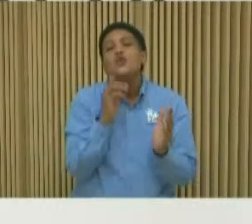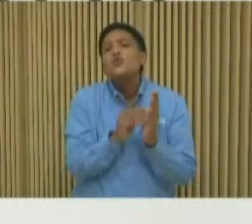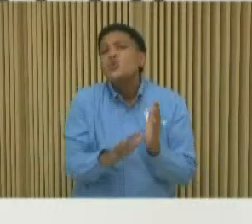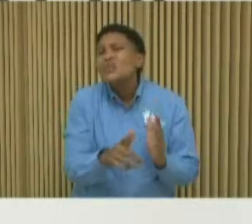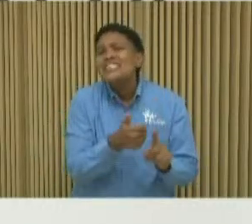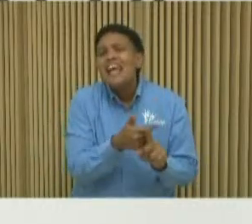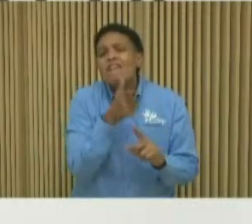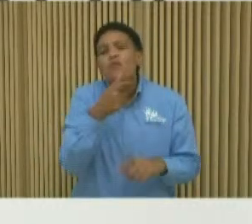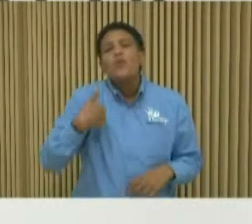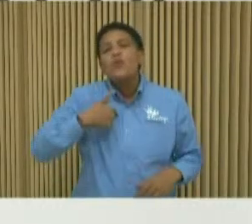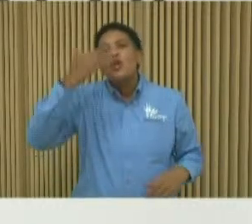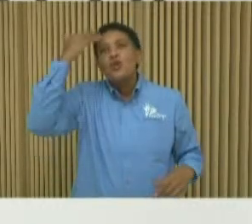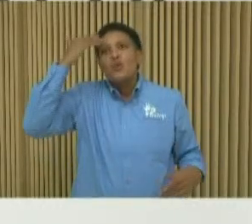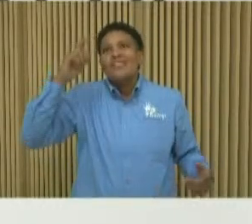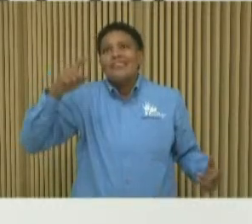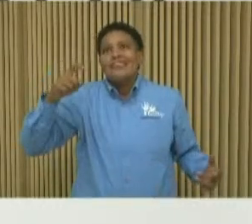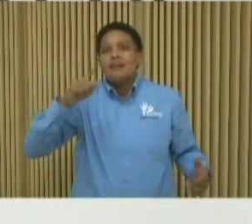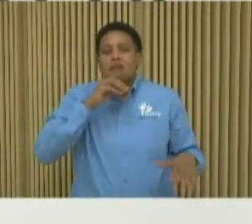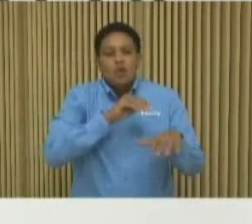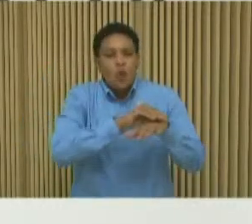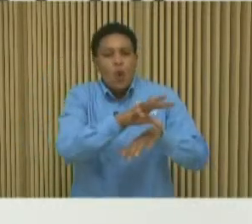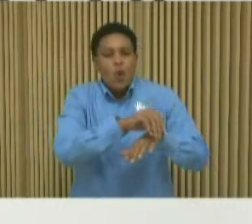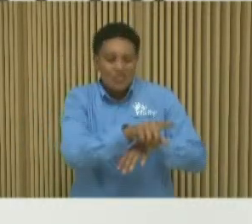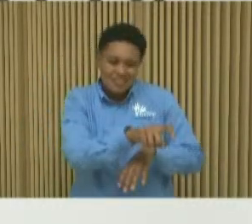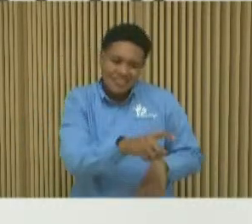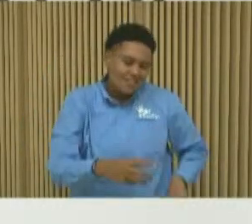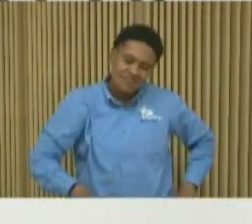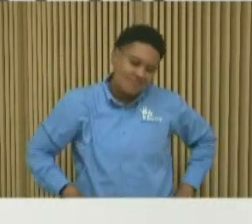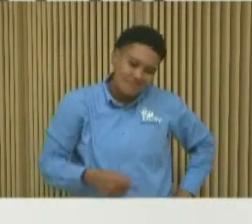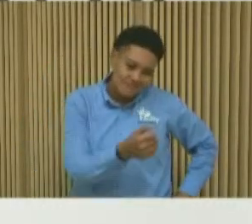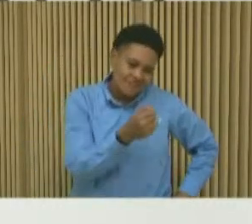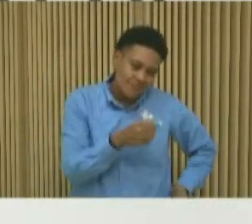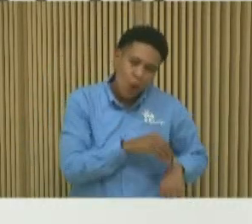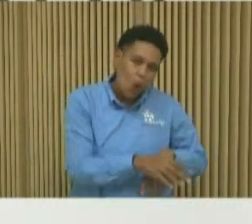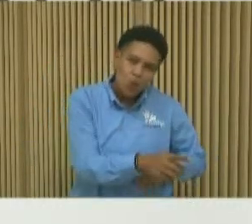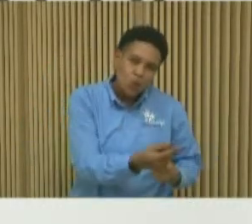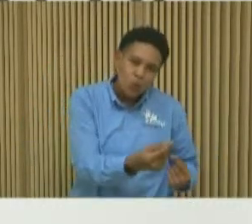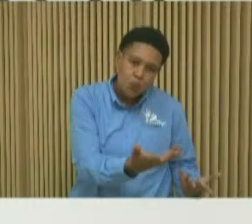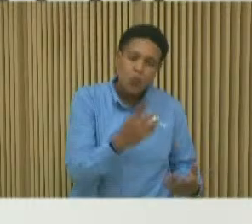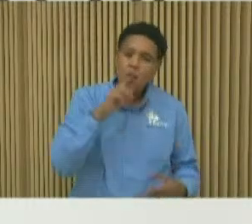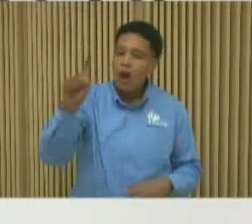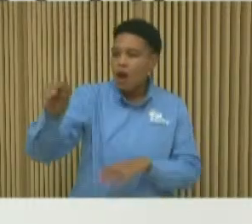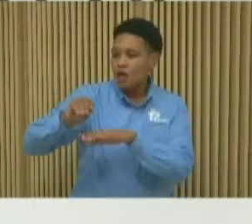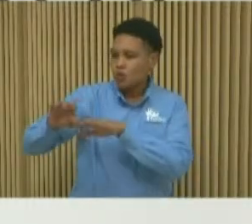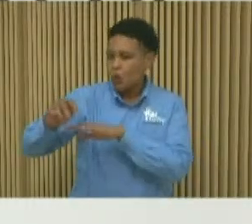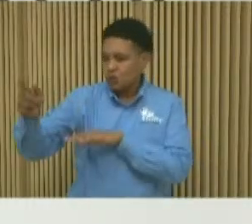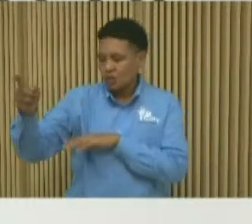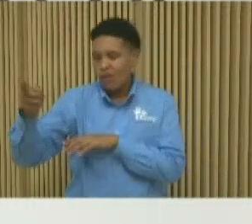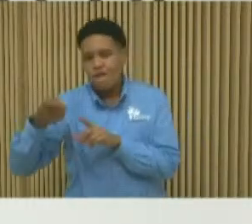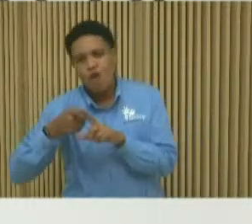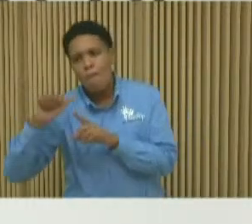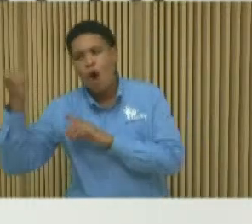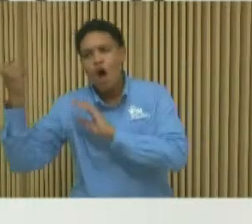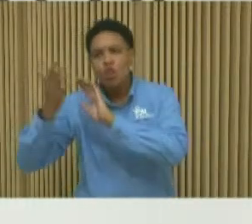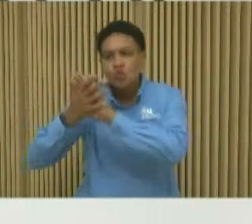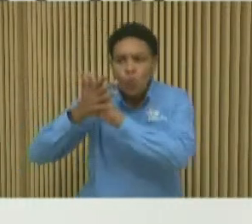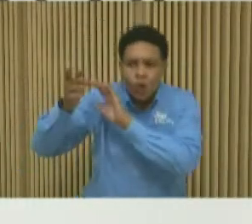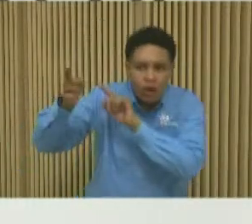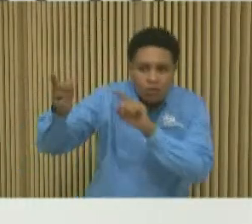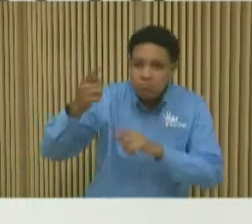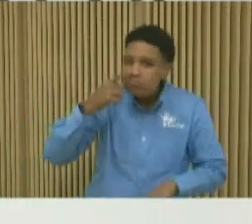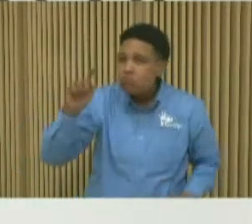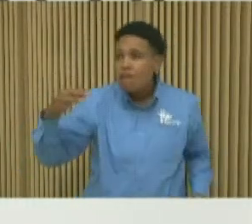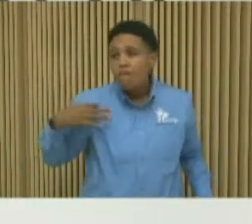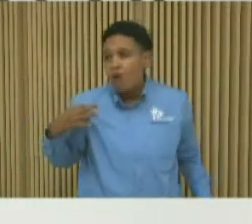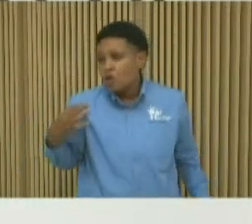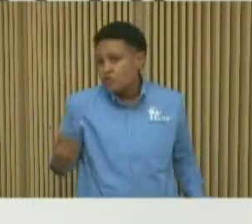who we knew needed counseling, we would ask the counselors from other schools to volunteer. So